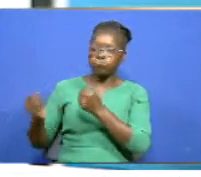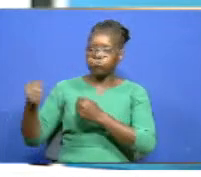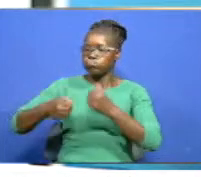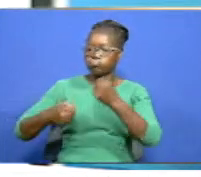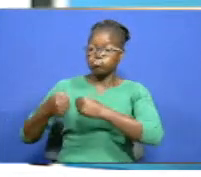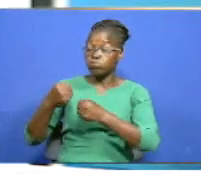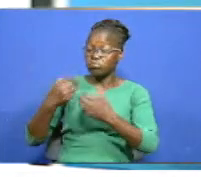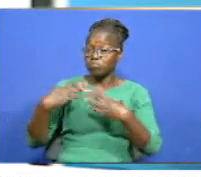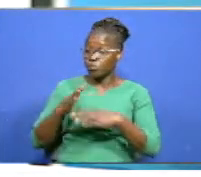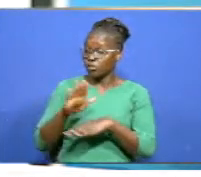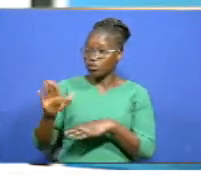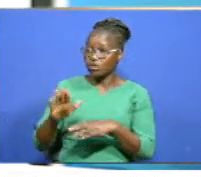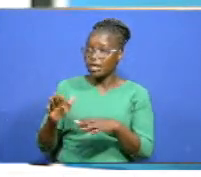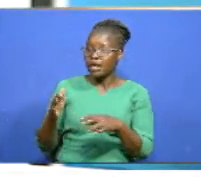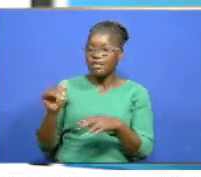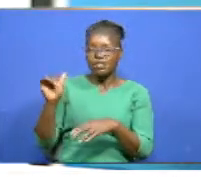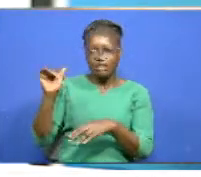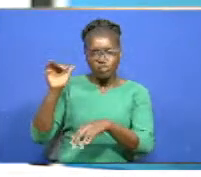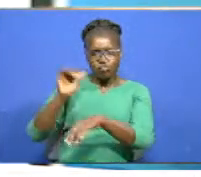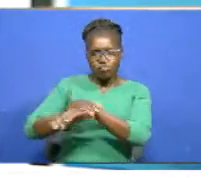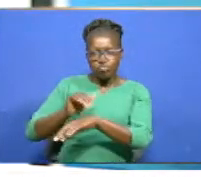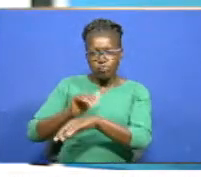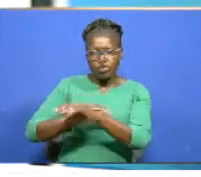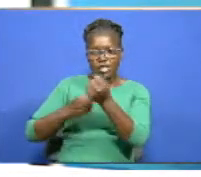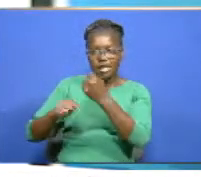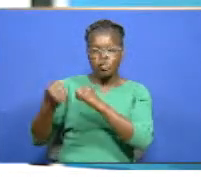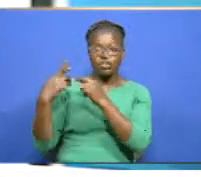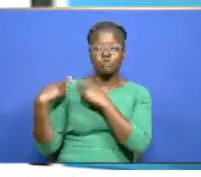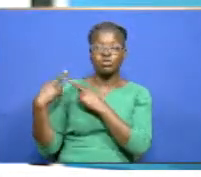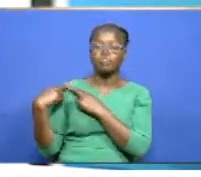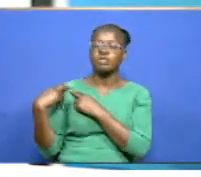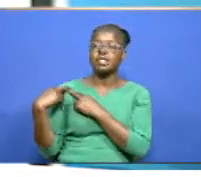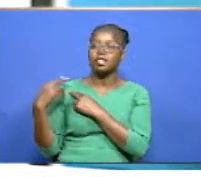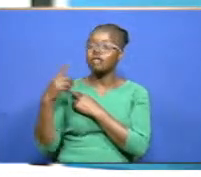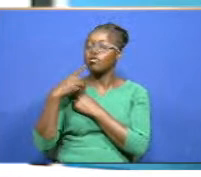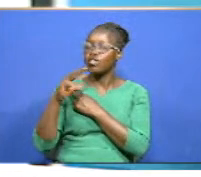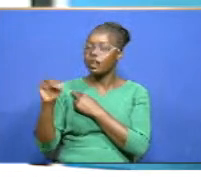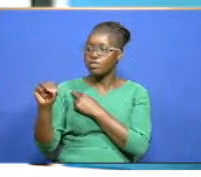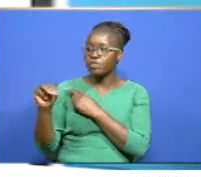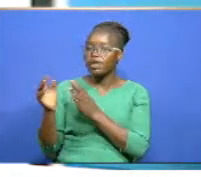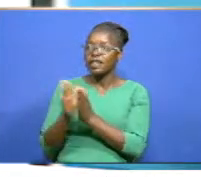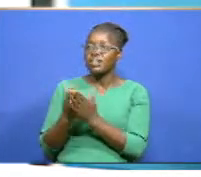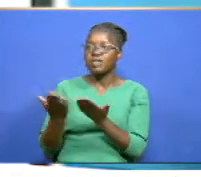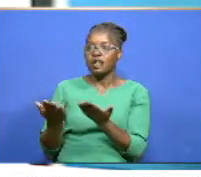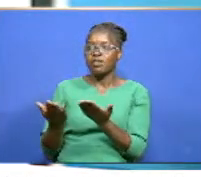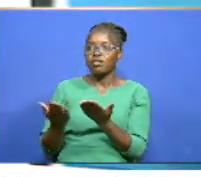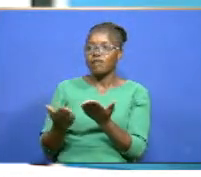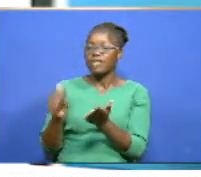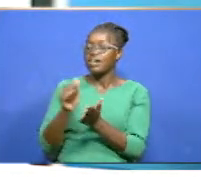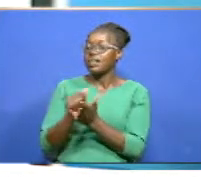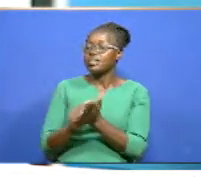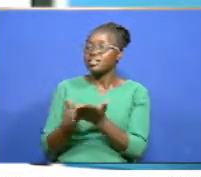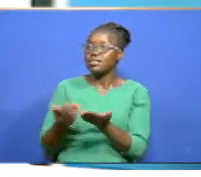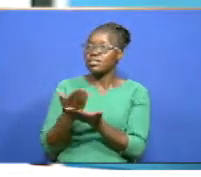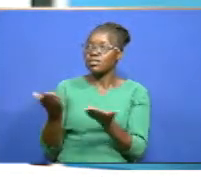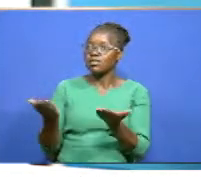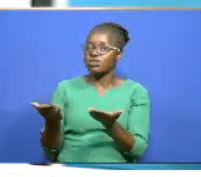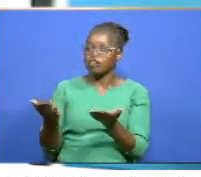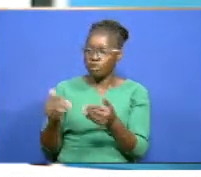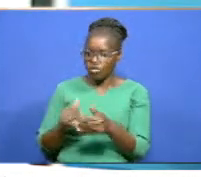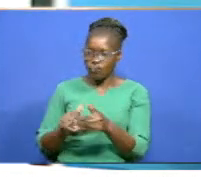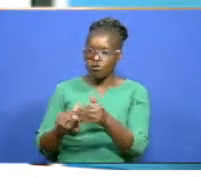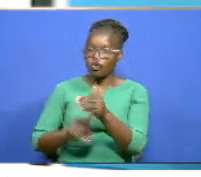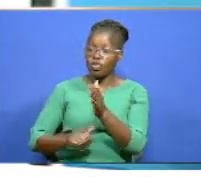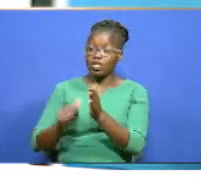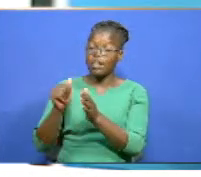has done he's taken a very civilized responsibility. And so it's up to some of those agencies to uptake the allegations